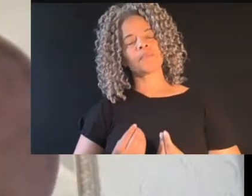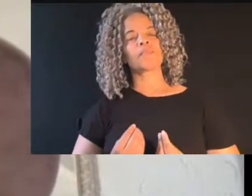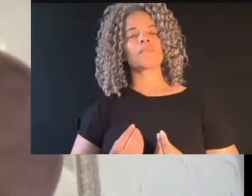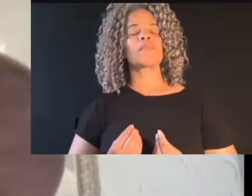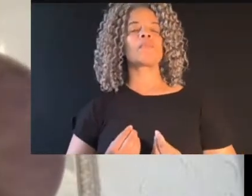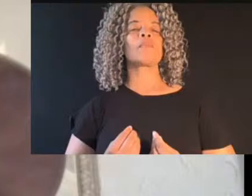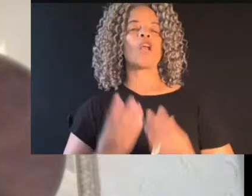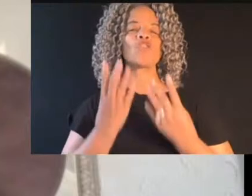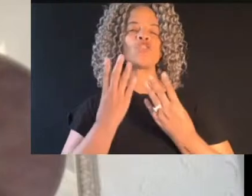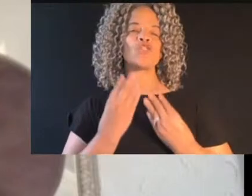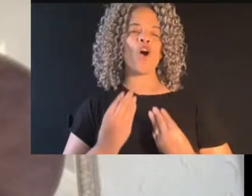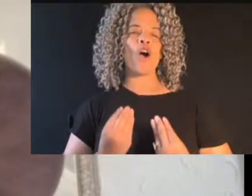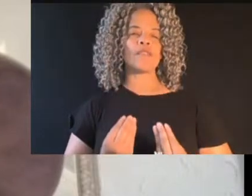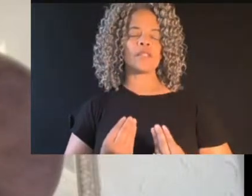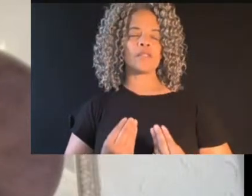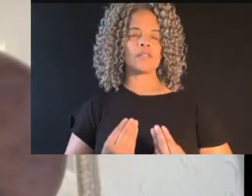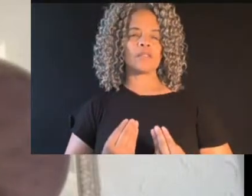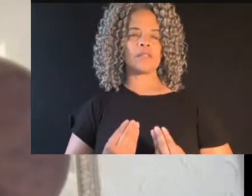Soften.